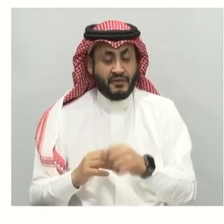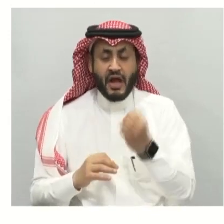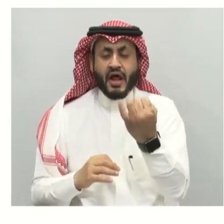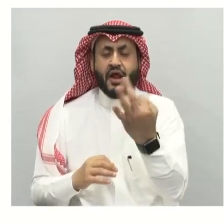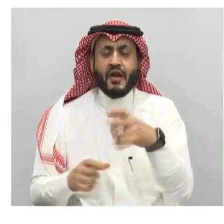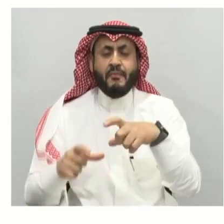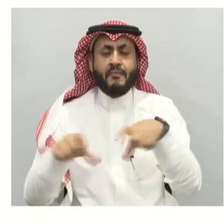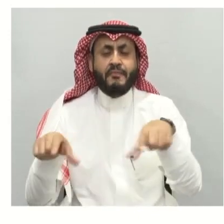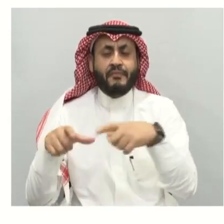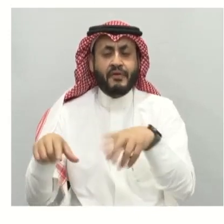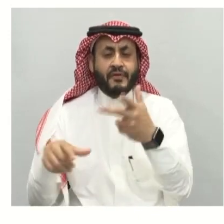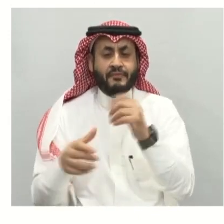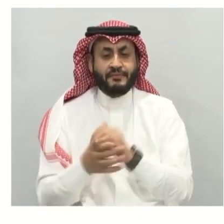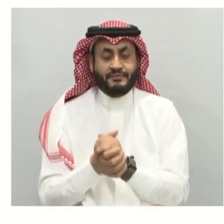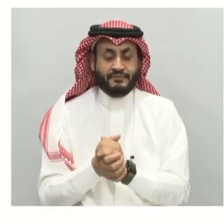sentences?